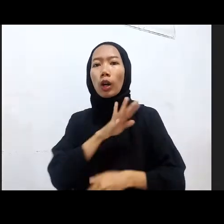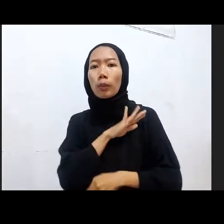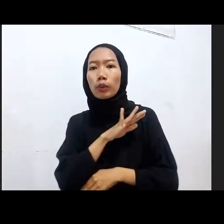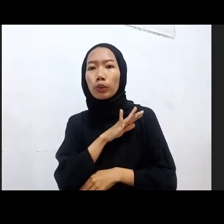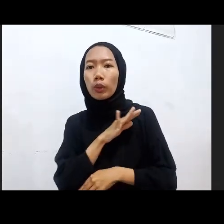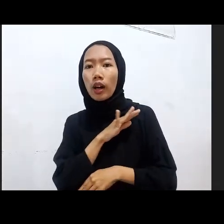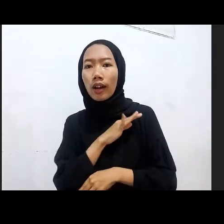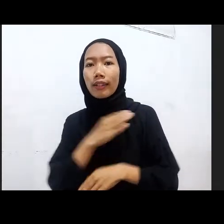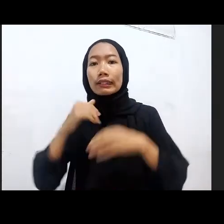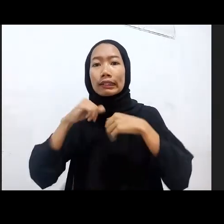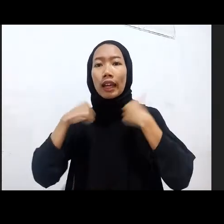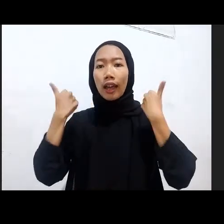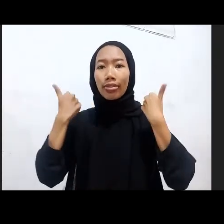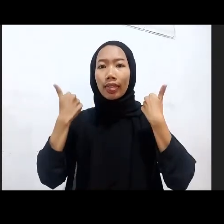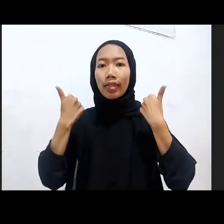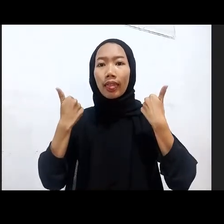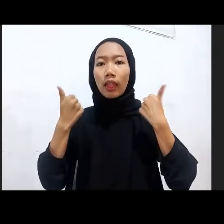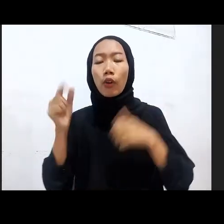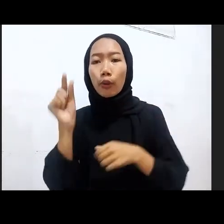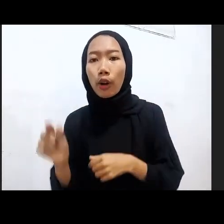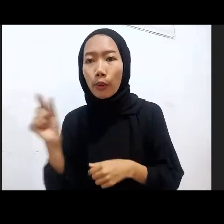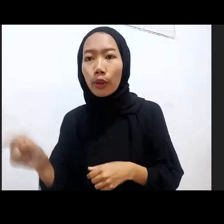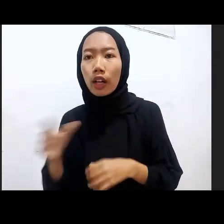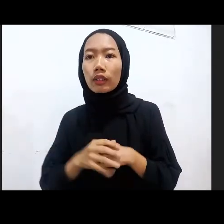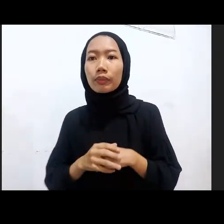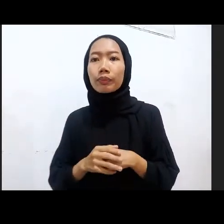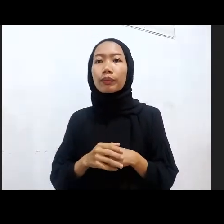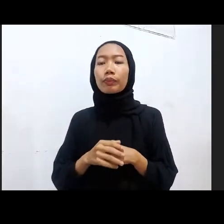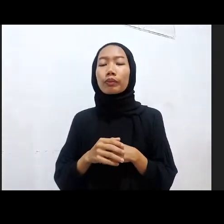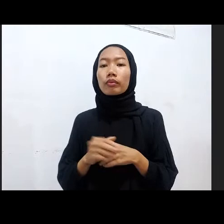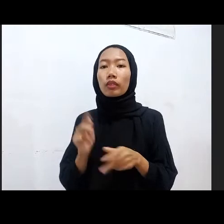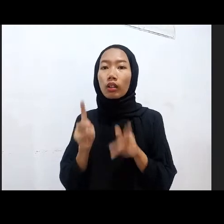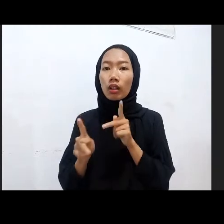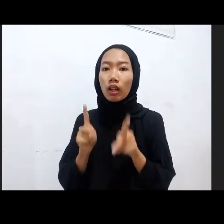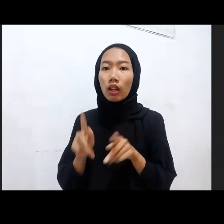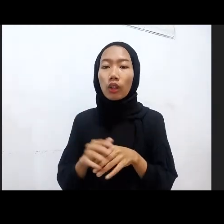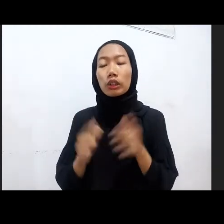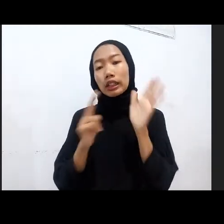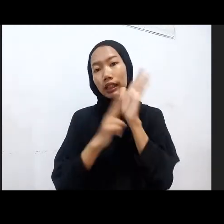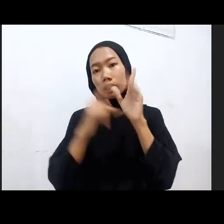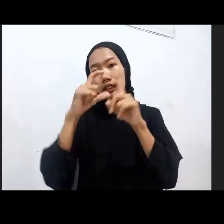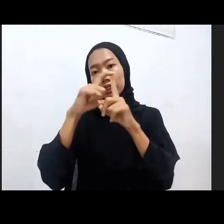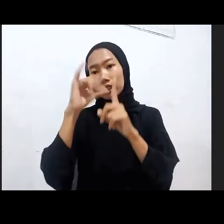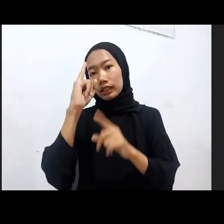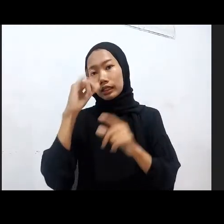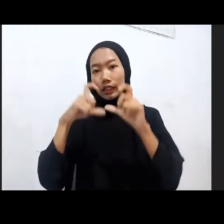today talked about the NDIS, that very special